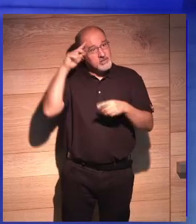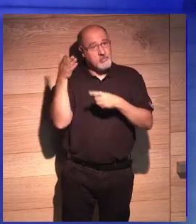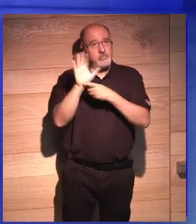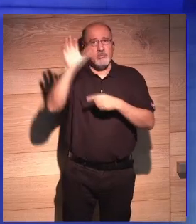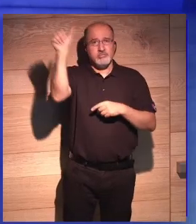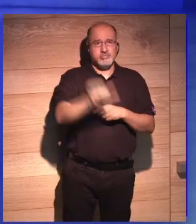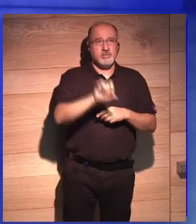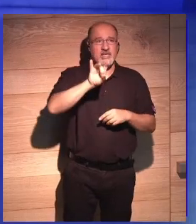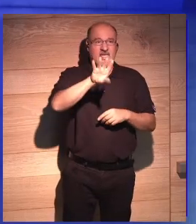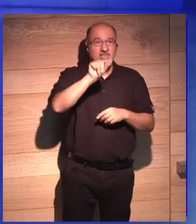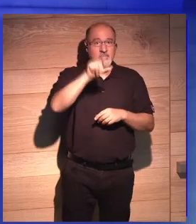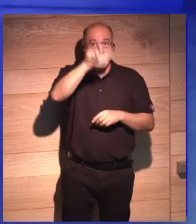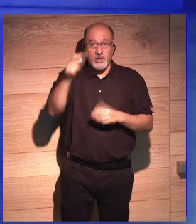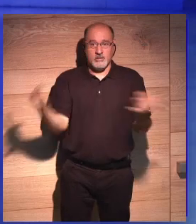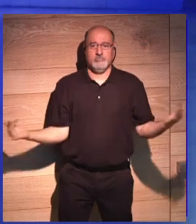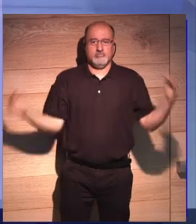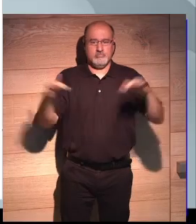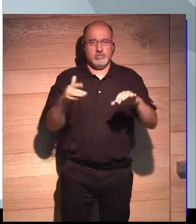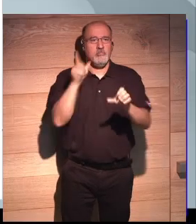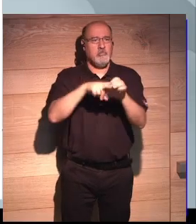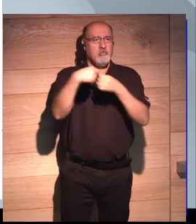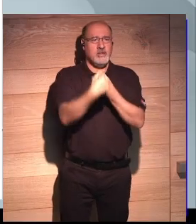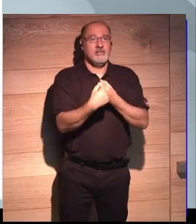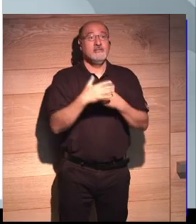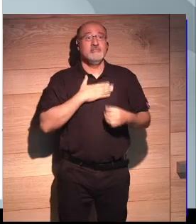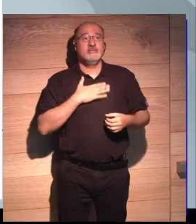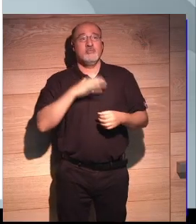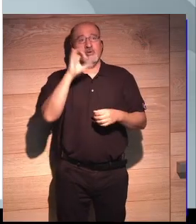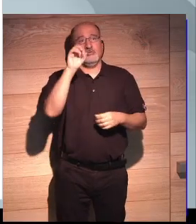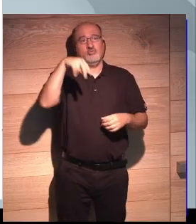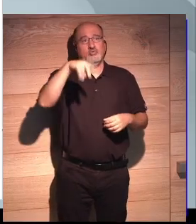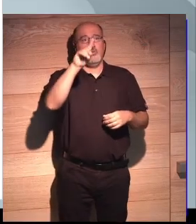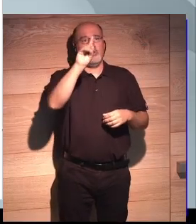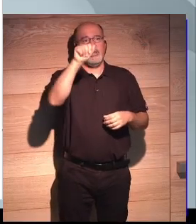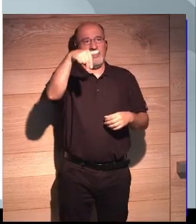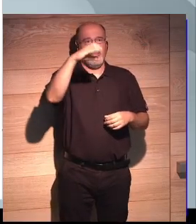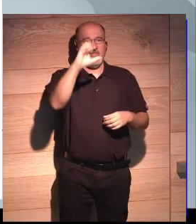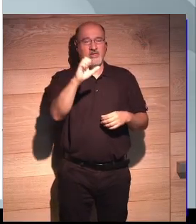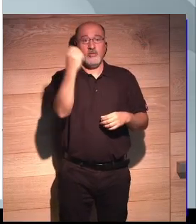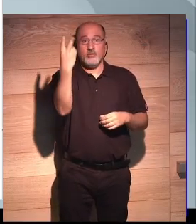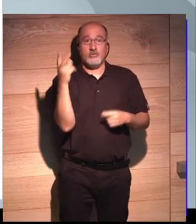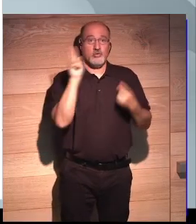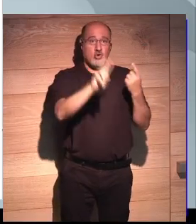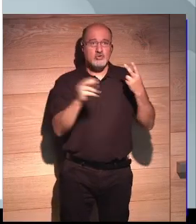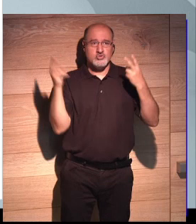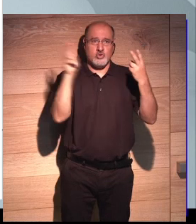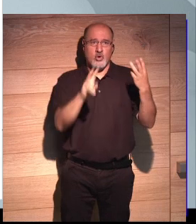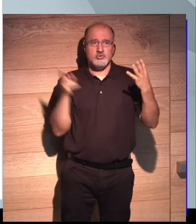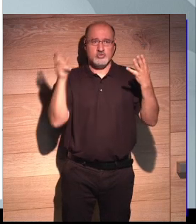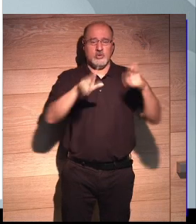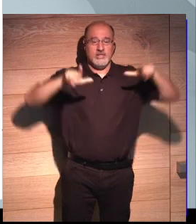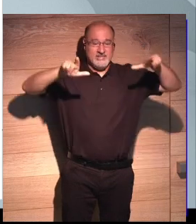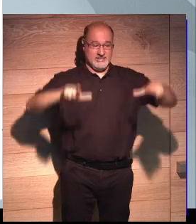up. At Sundance, two people at a time rocked up. And the first room was just a pink